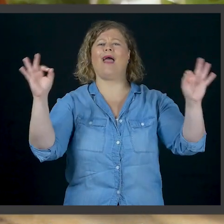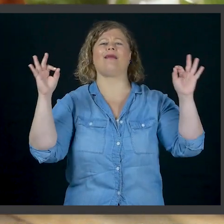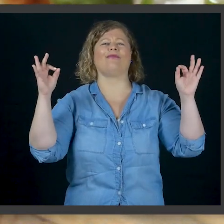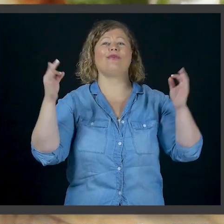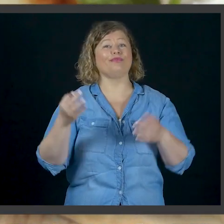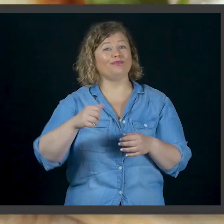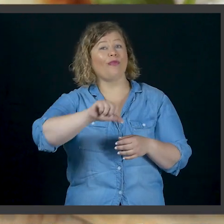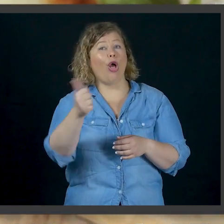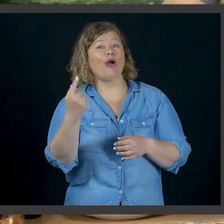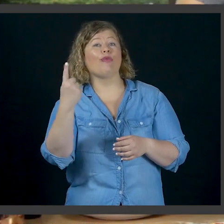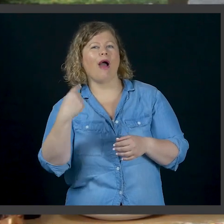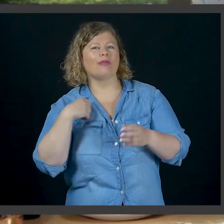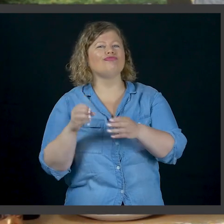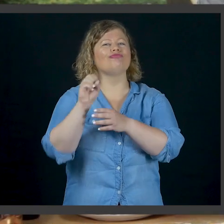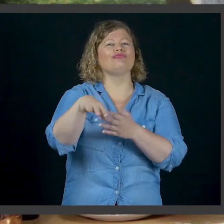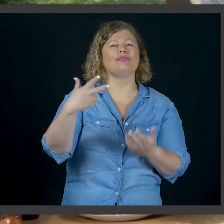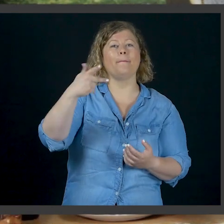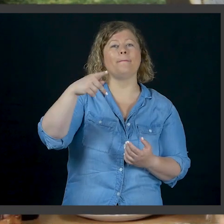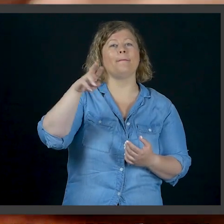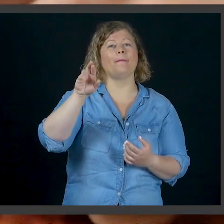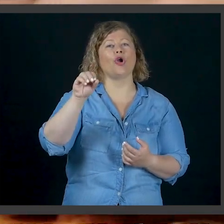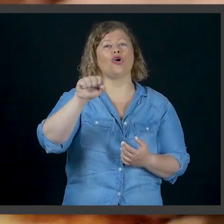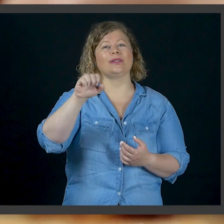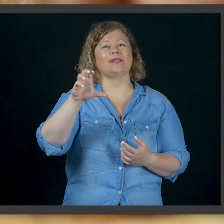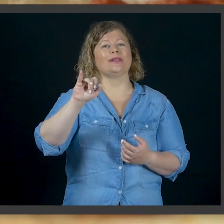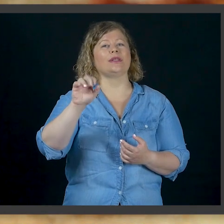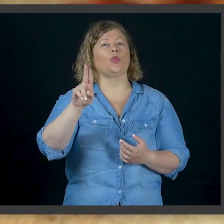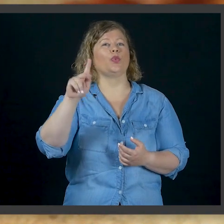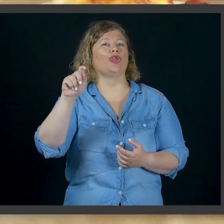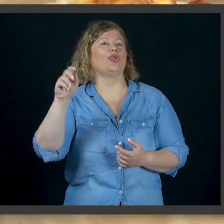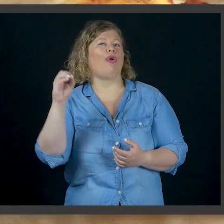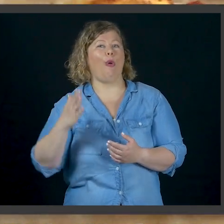Perfection. And the other one, I will add some prosciutto